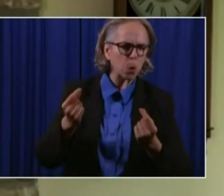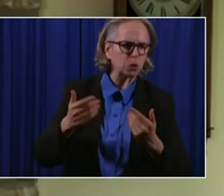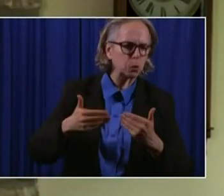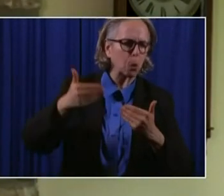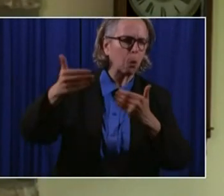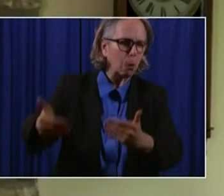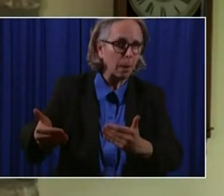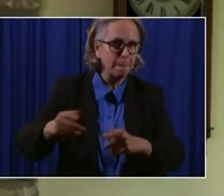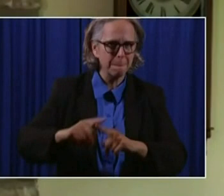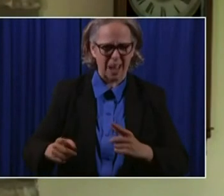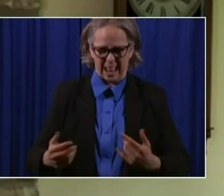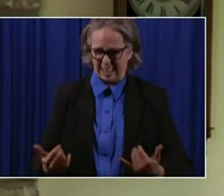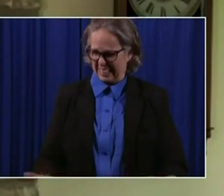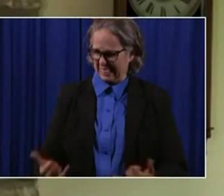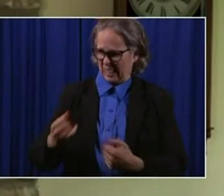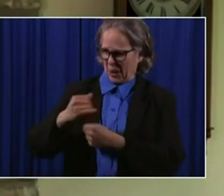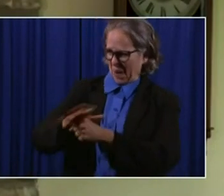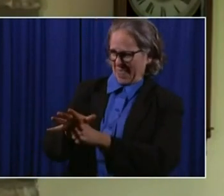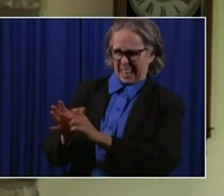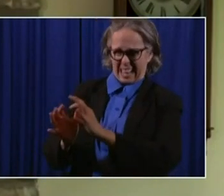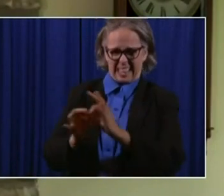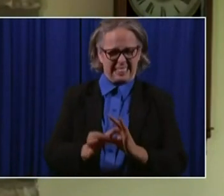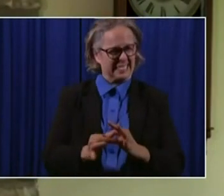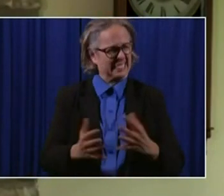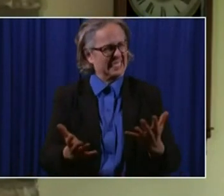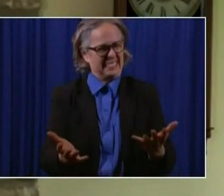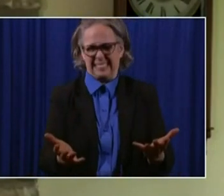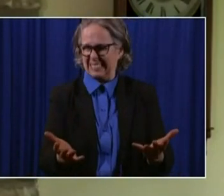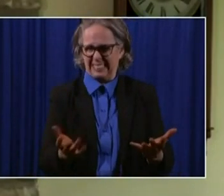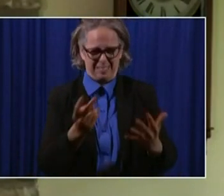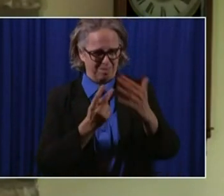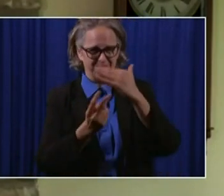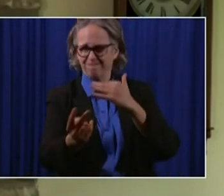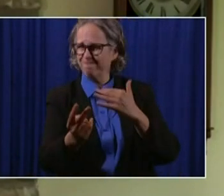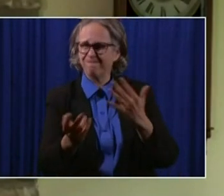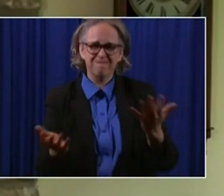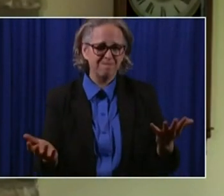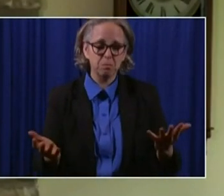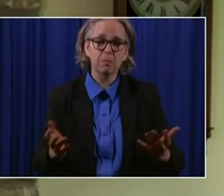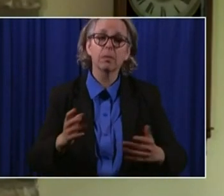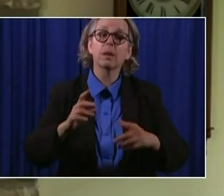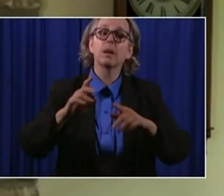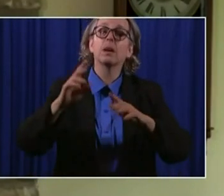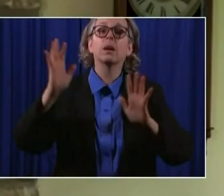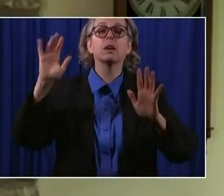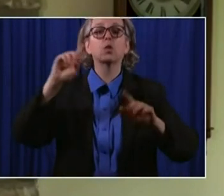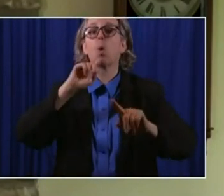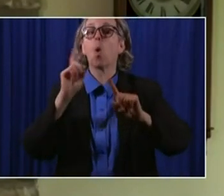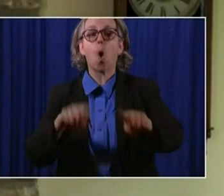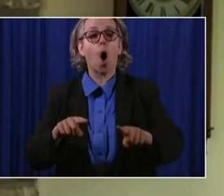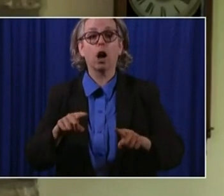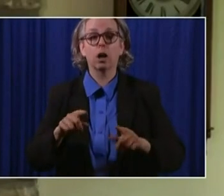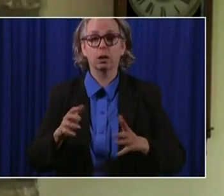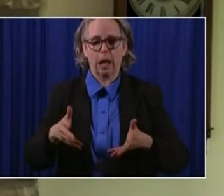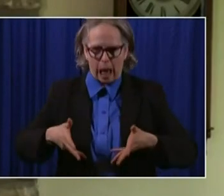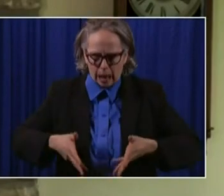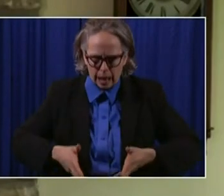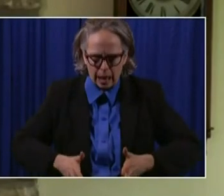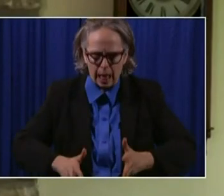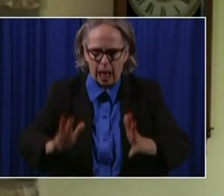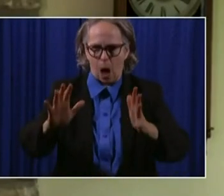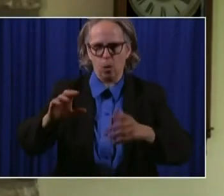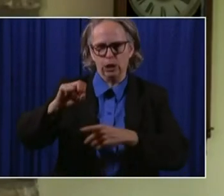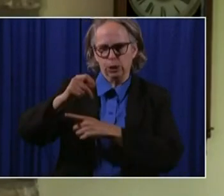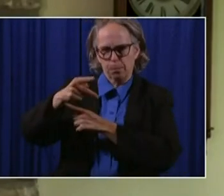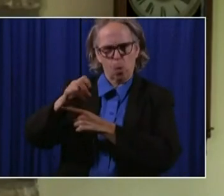spring. But this order simply allows sports to move forward. And we